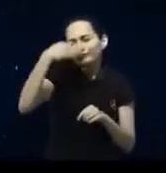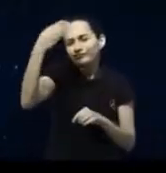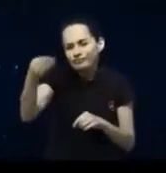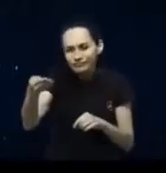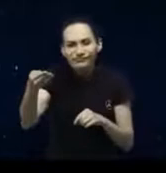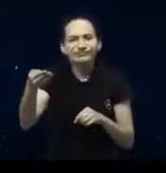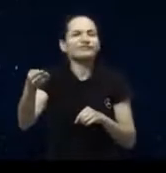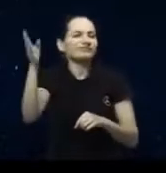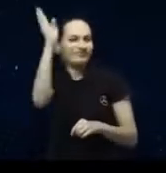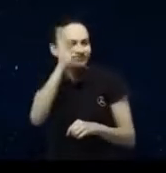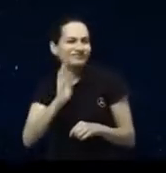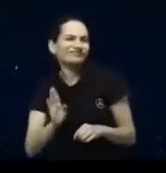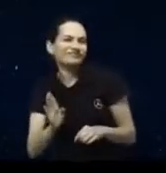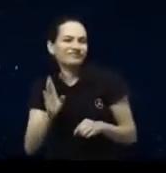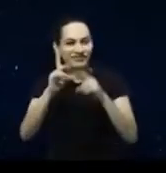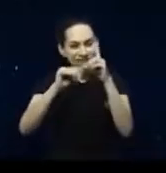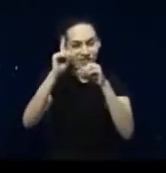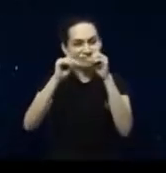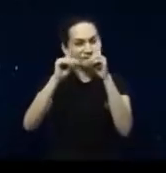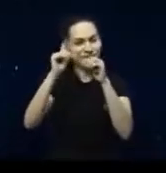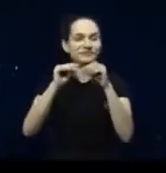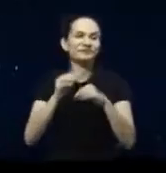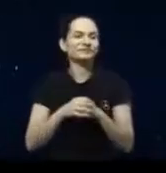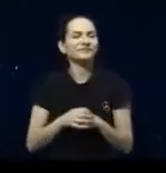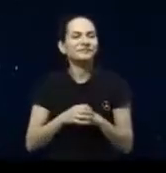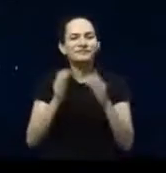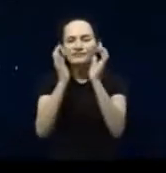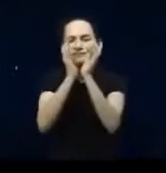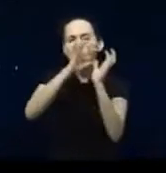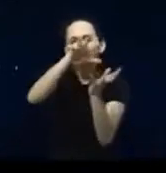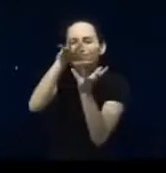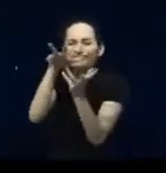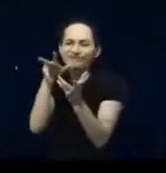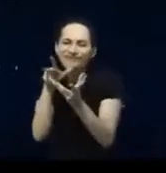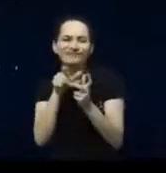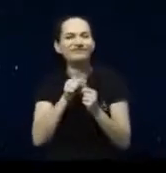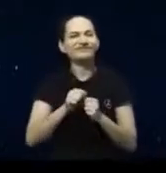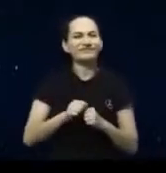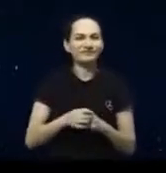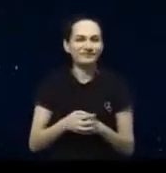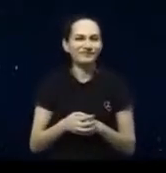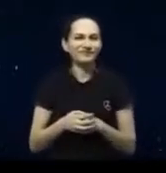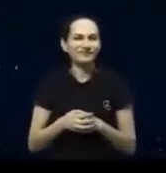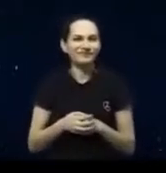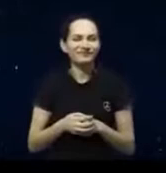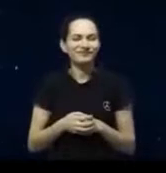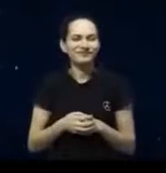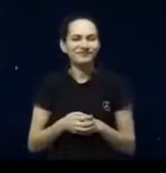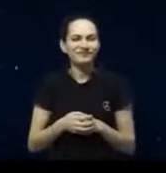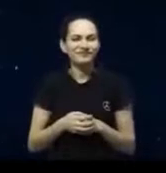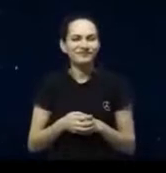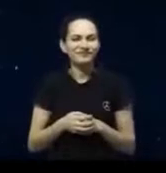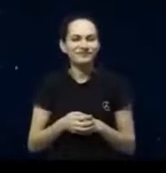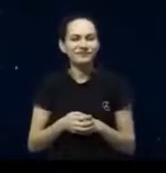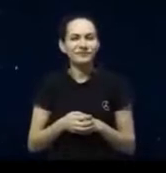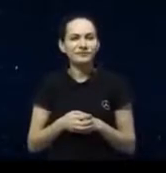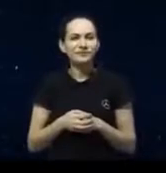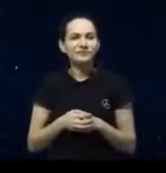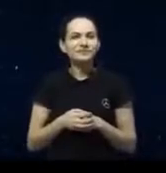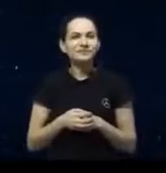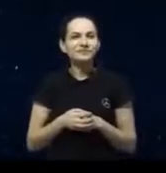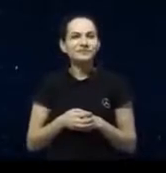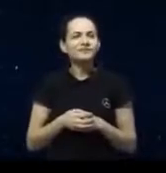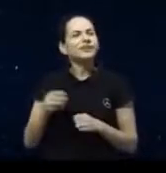operations of time and Seeds and cooperation would